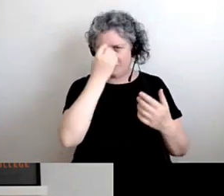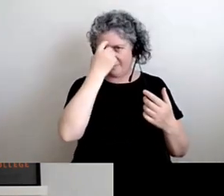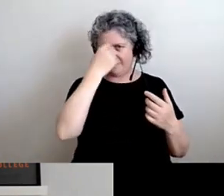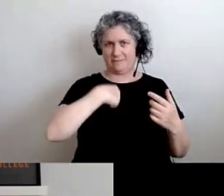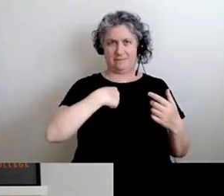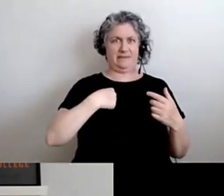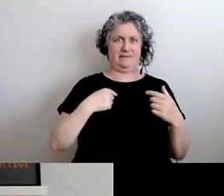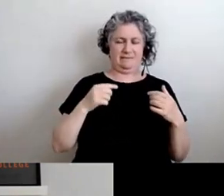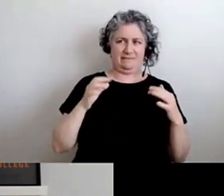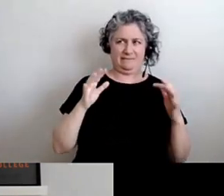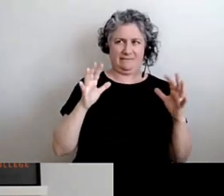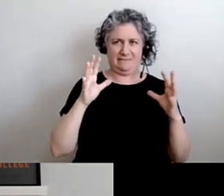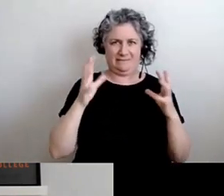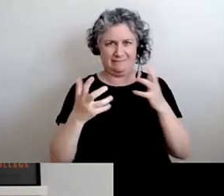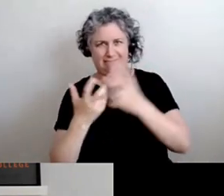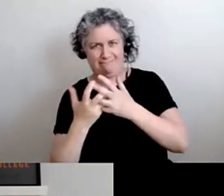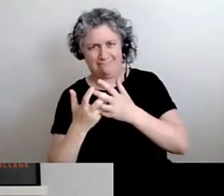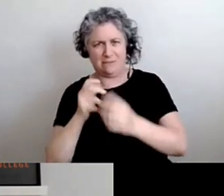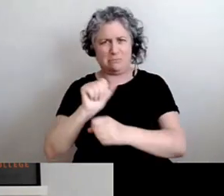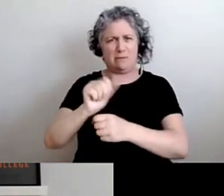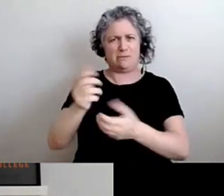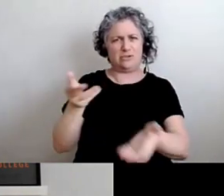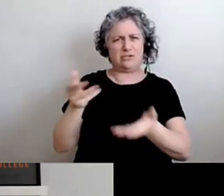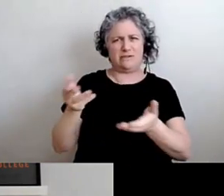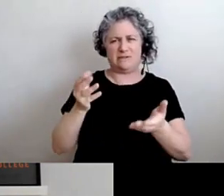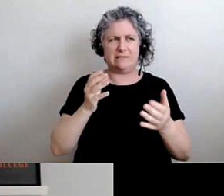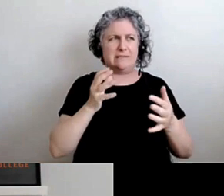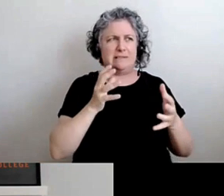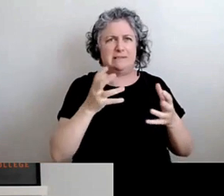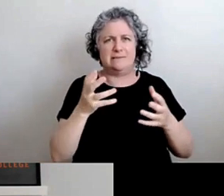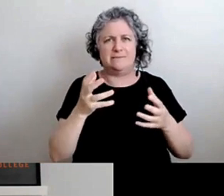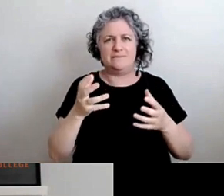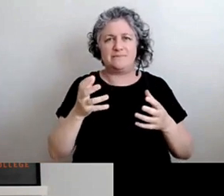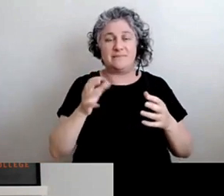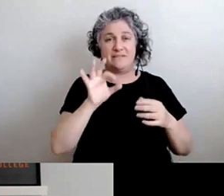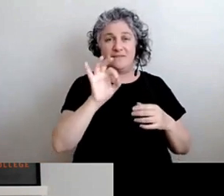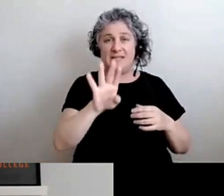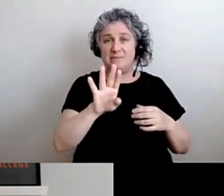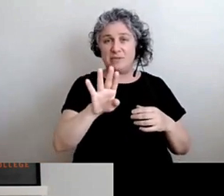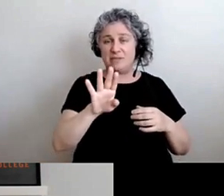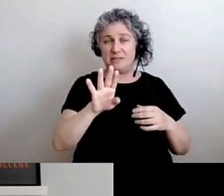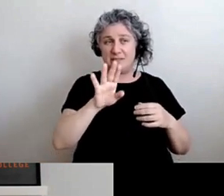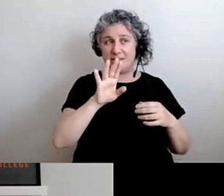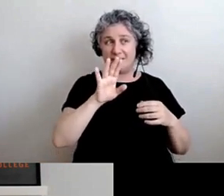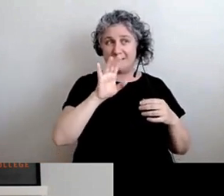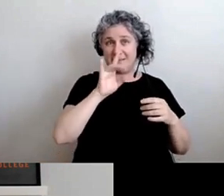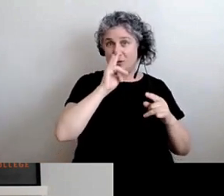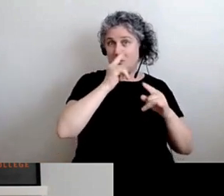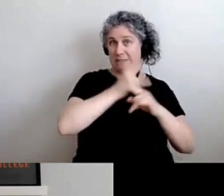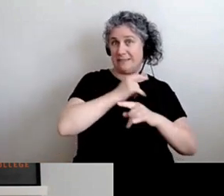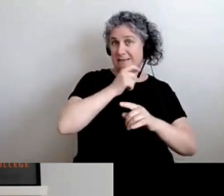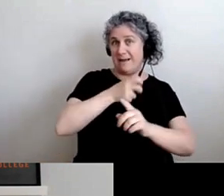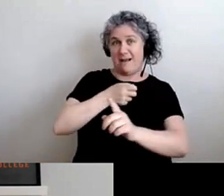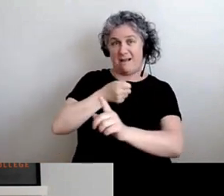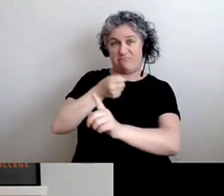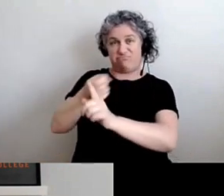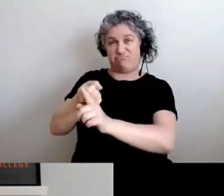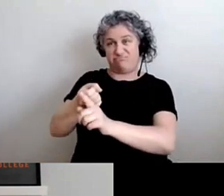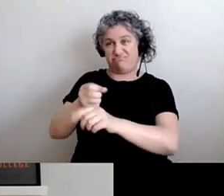when doing this employment service stuff is my Facebook tricks don't work on